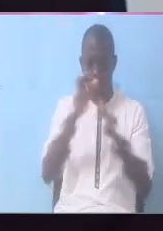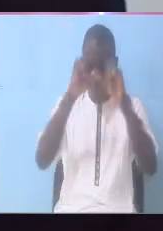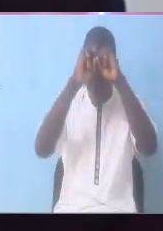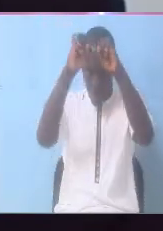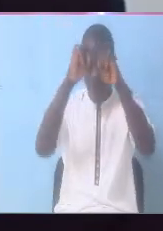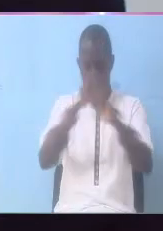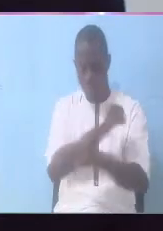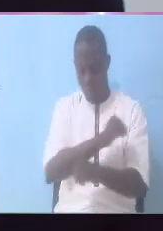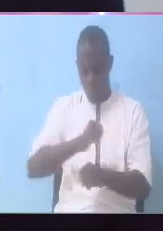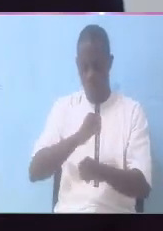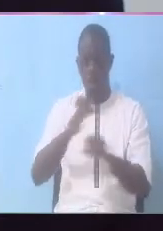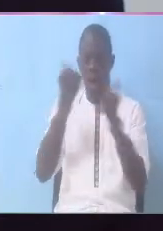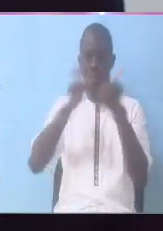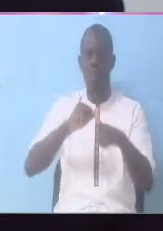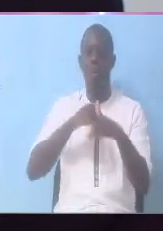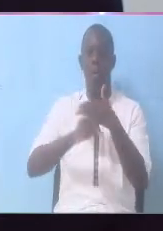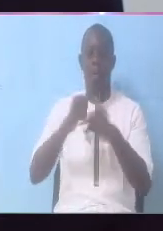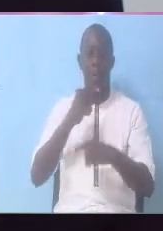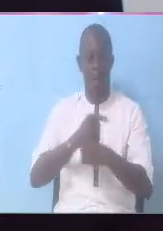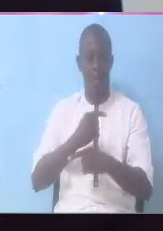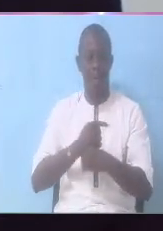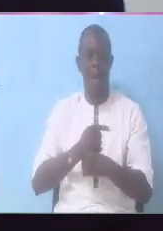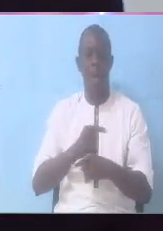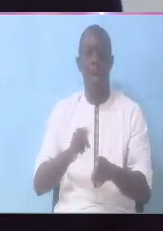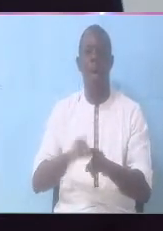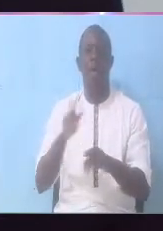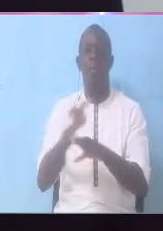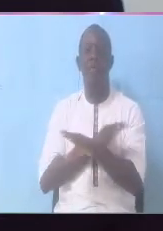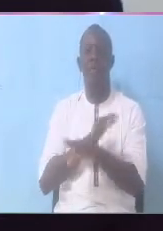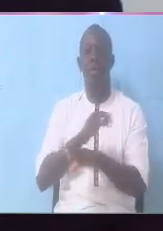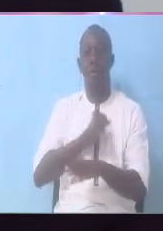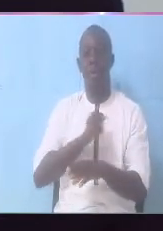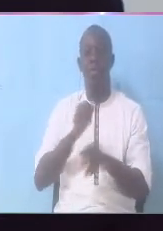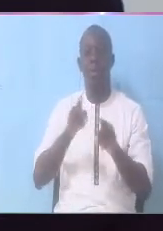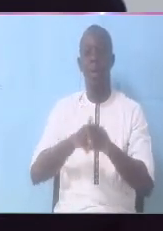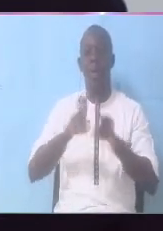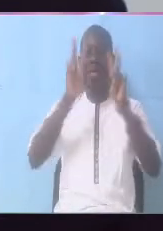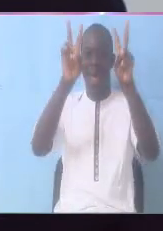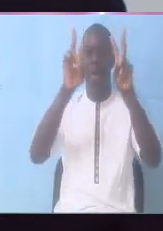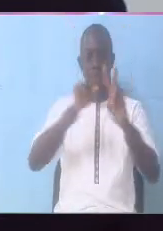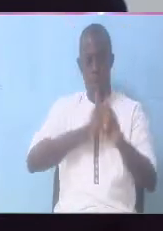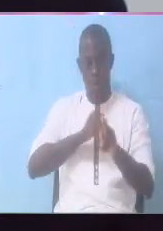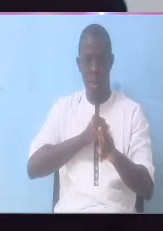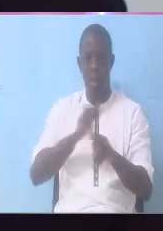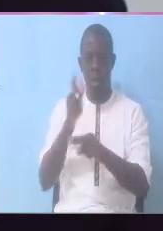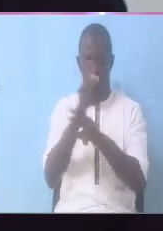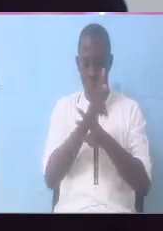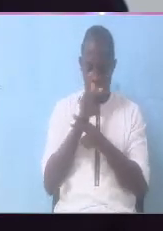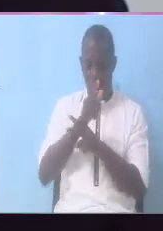was the oddly at the time, so Jammeh called me inside the house.